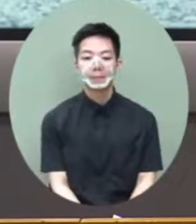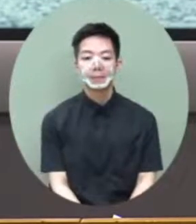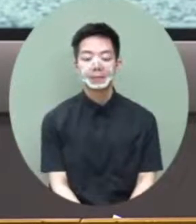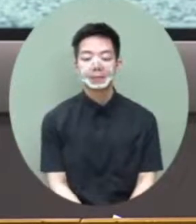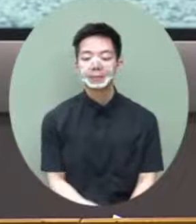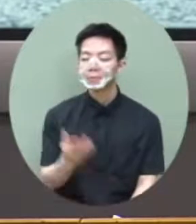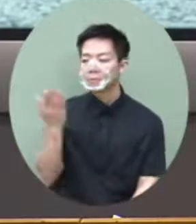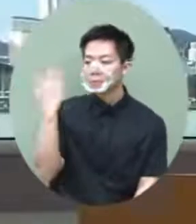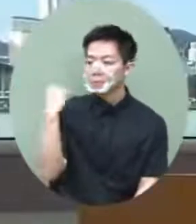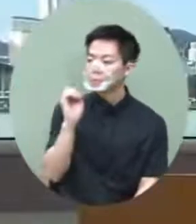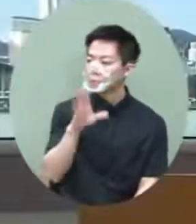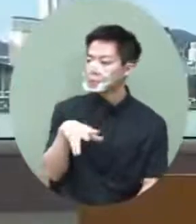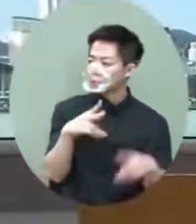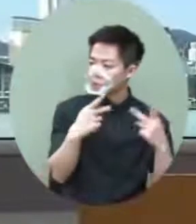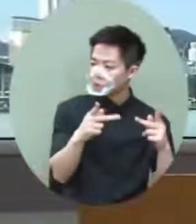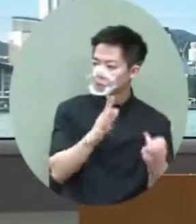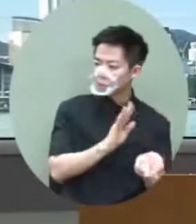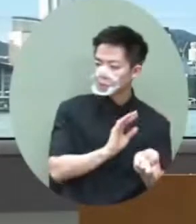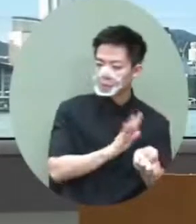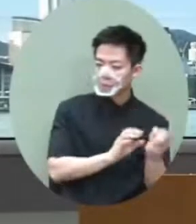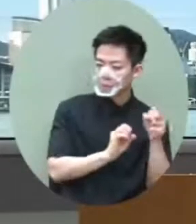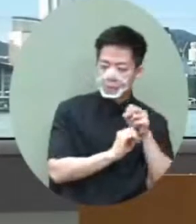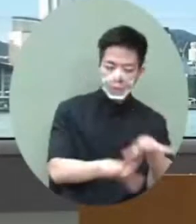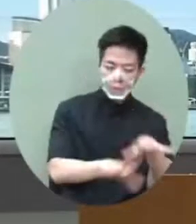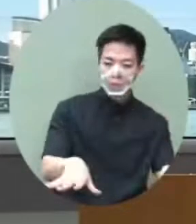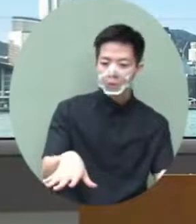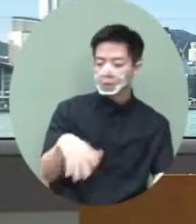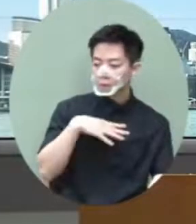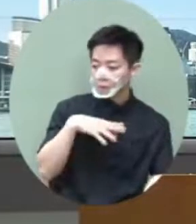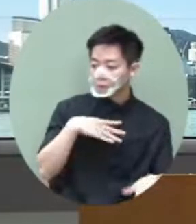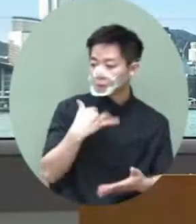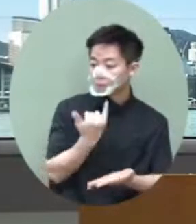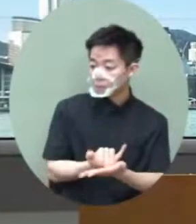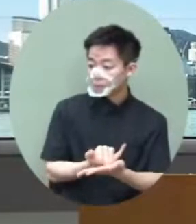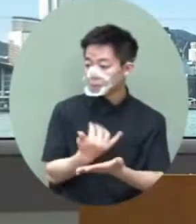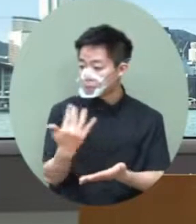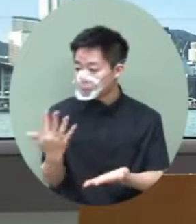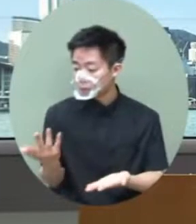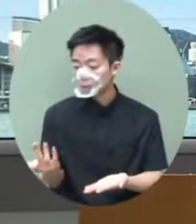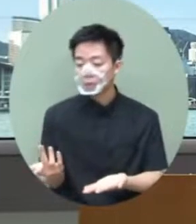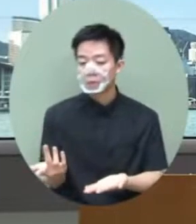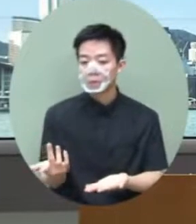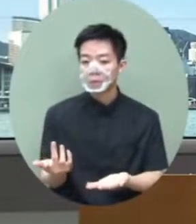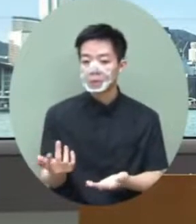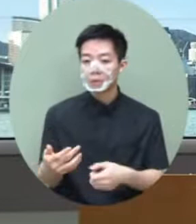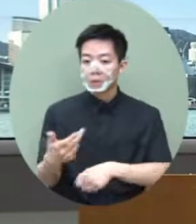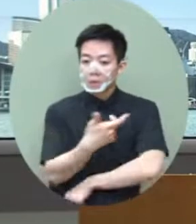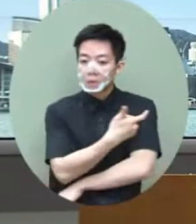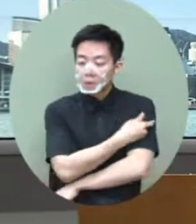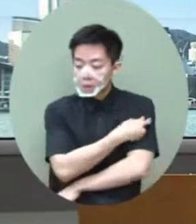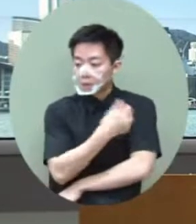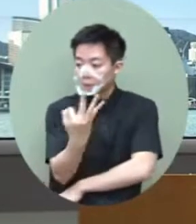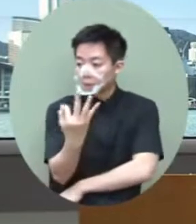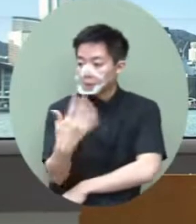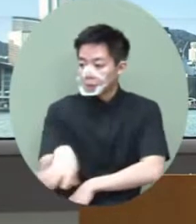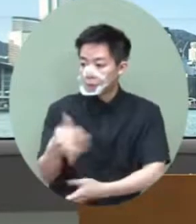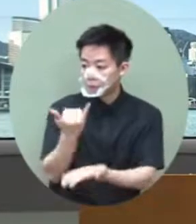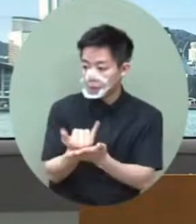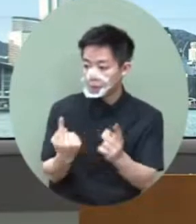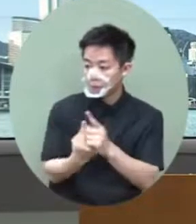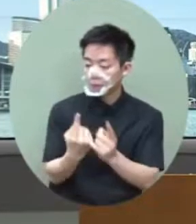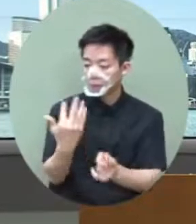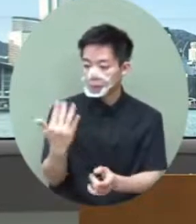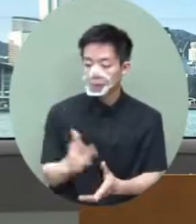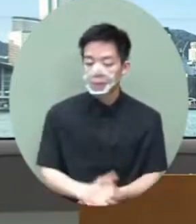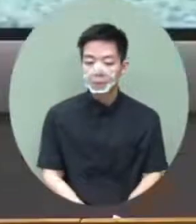32,214 residents of elderly care homes, which is 42.9%. But what about the epidemic situation in Tuen Mun,